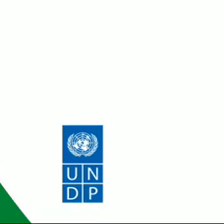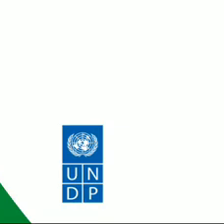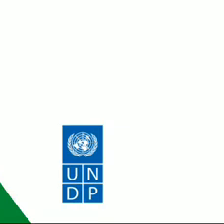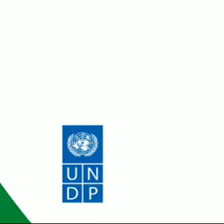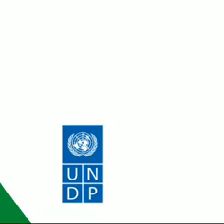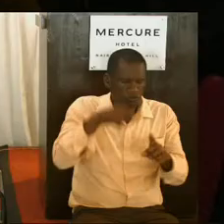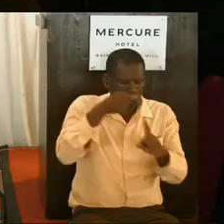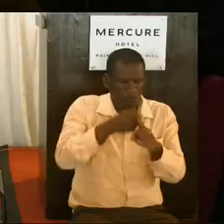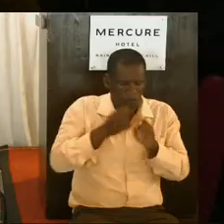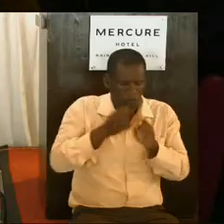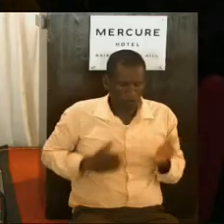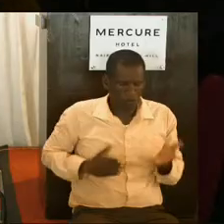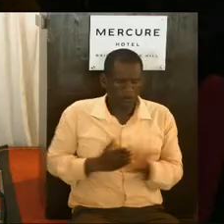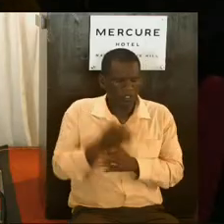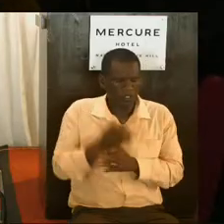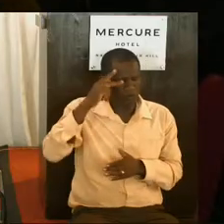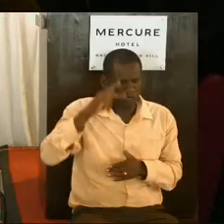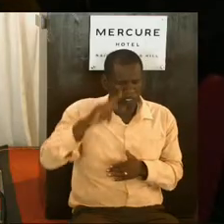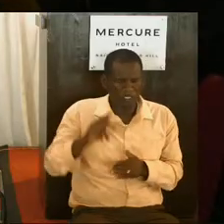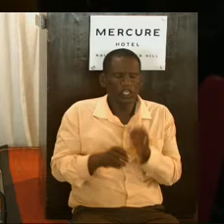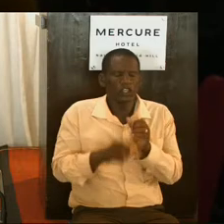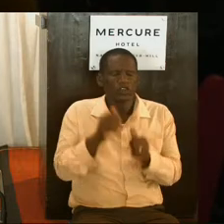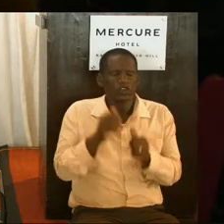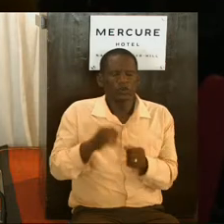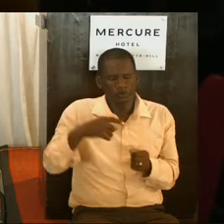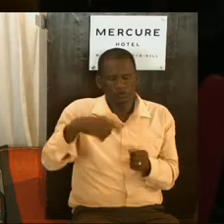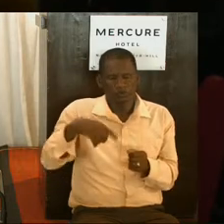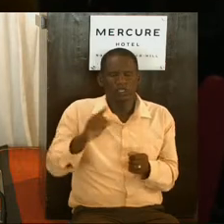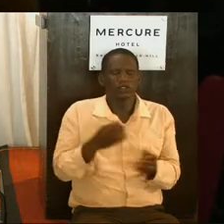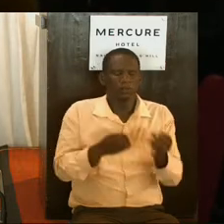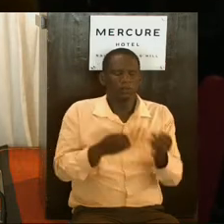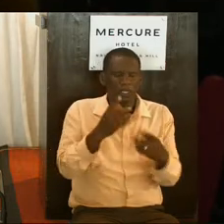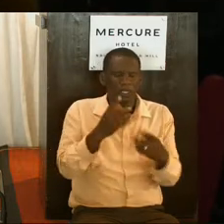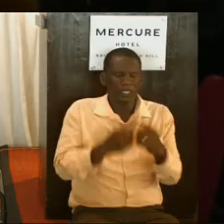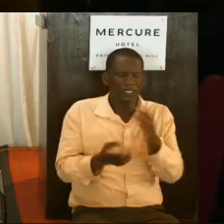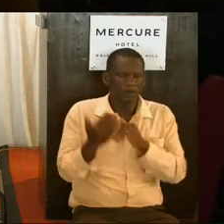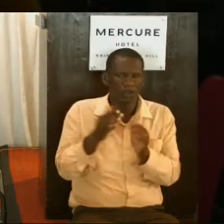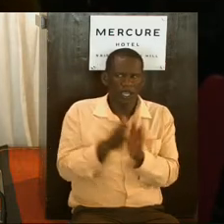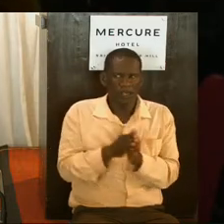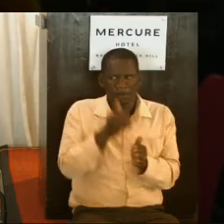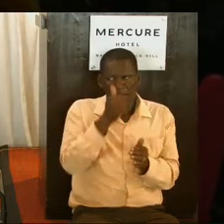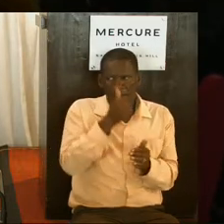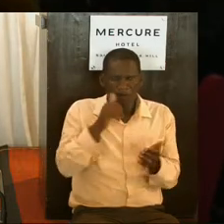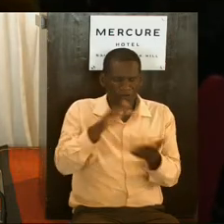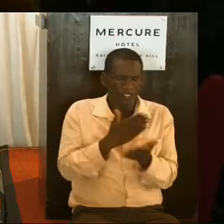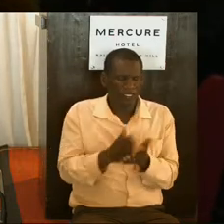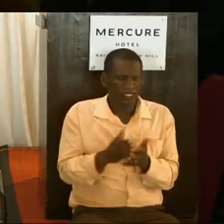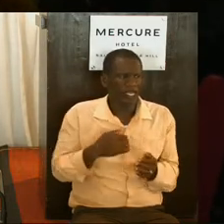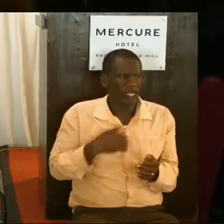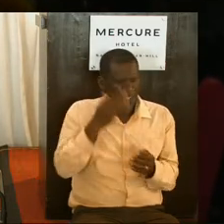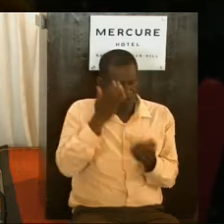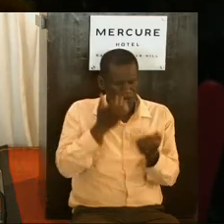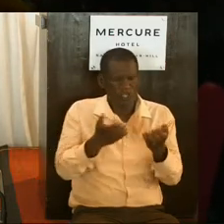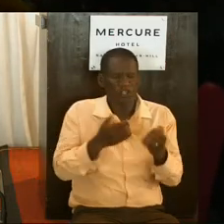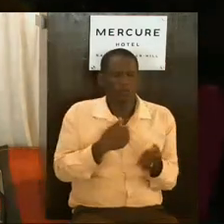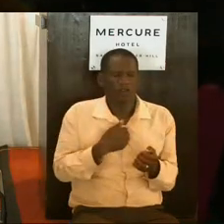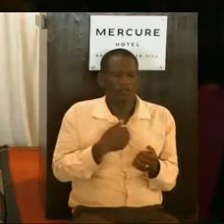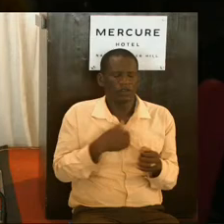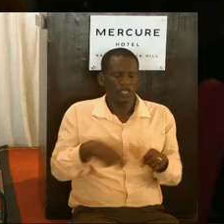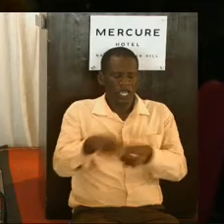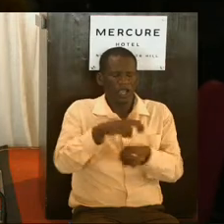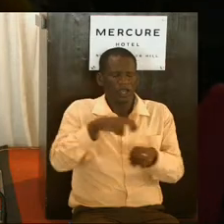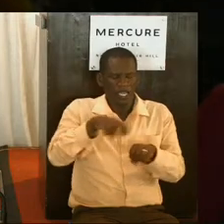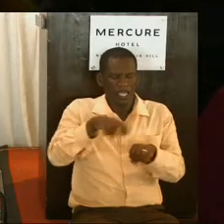also push the human rights policy which was passing many years ago under the private sector I think we need to have a national